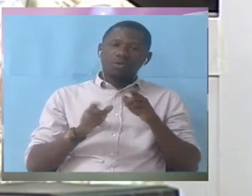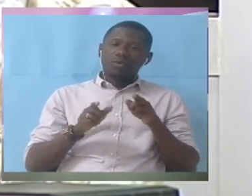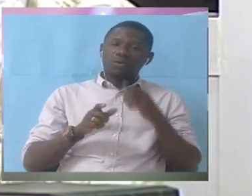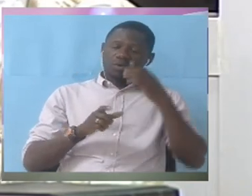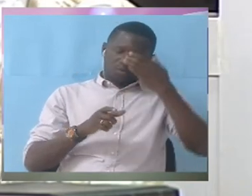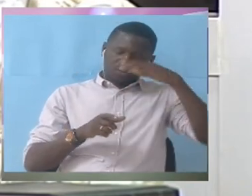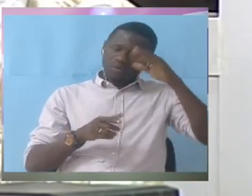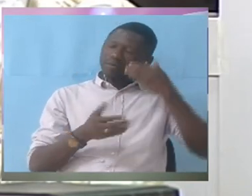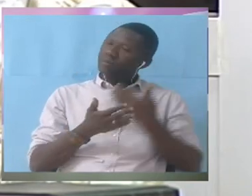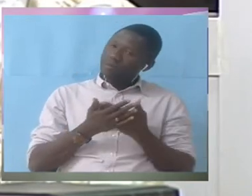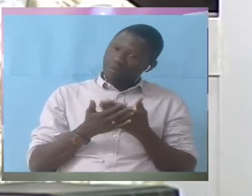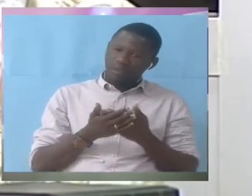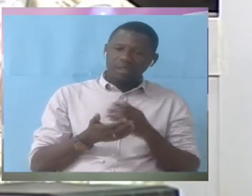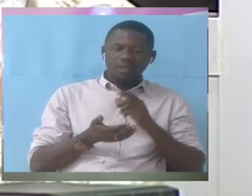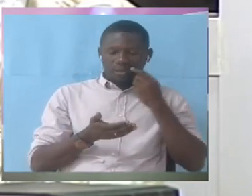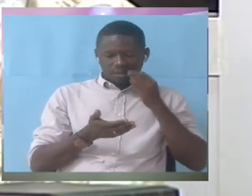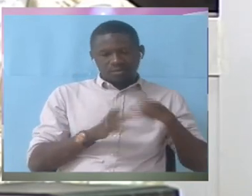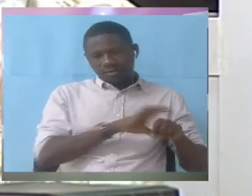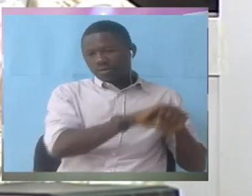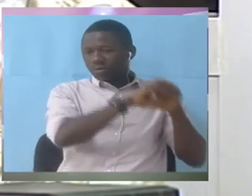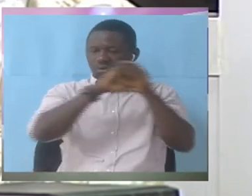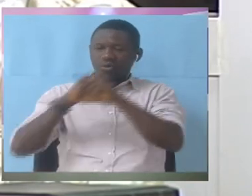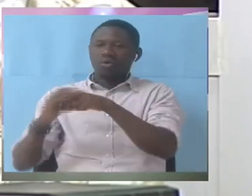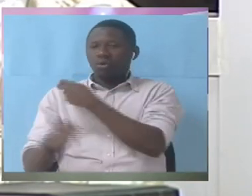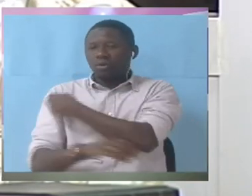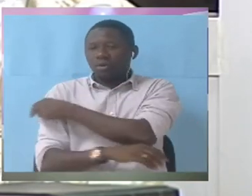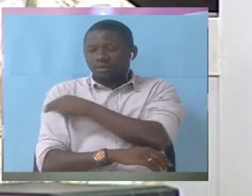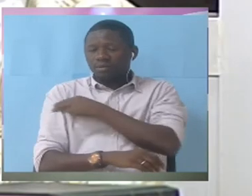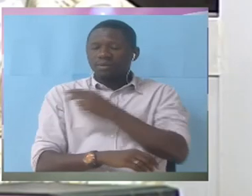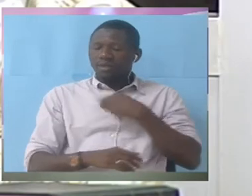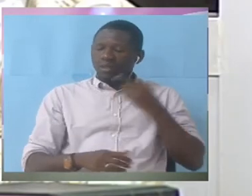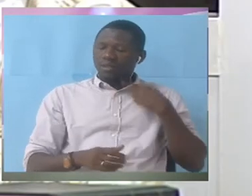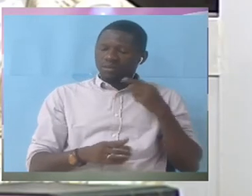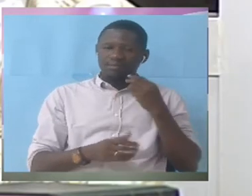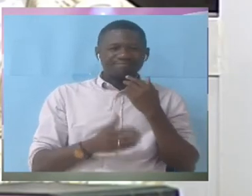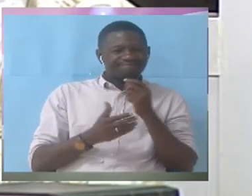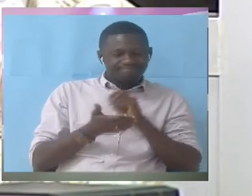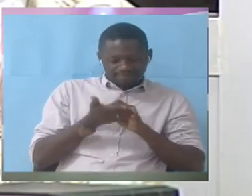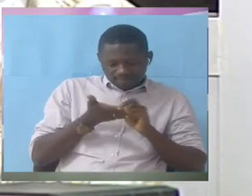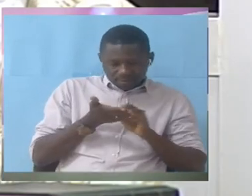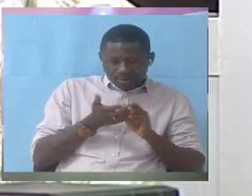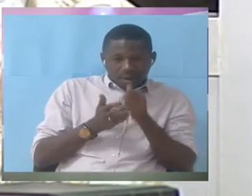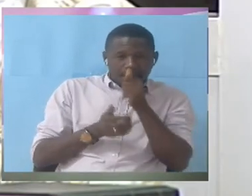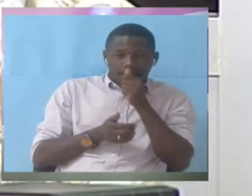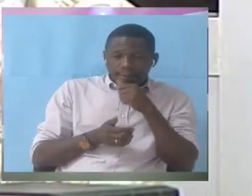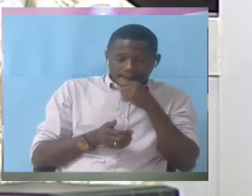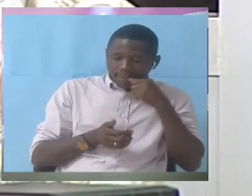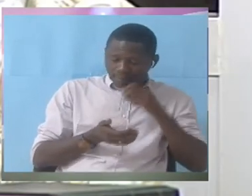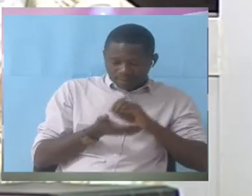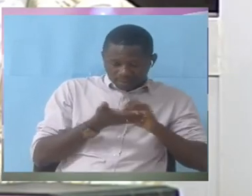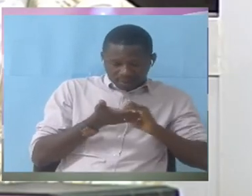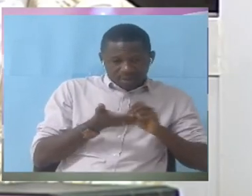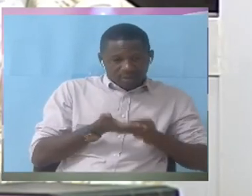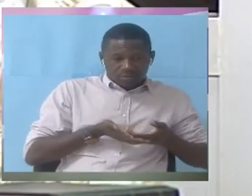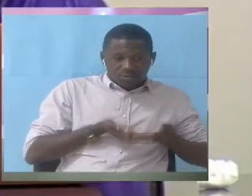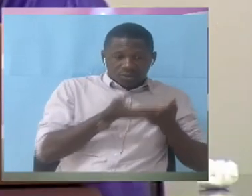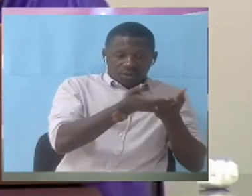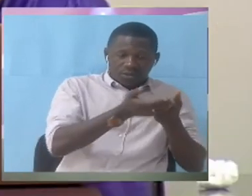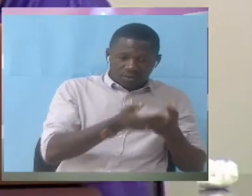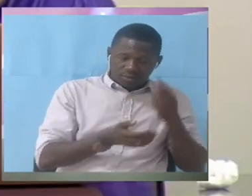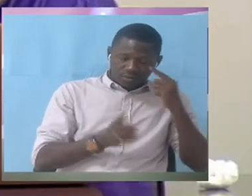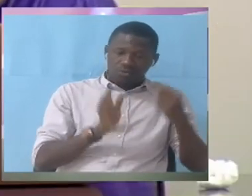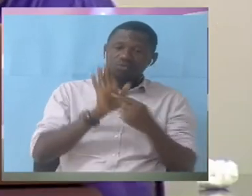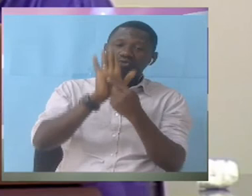Commissioner bu prison bi ne ne leni yobu lopitan chila daldi yot nak bindal len bena keit bo hamne mun nañ ko yobu fofu ci njit